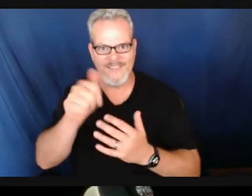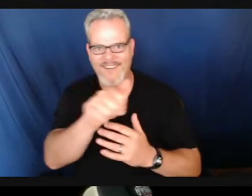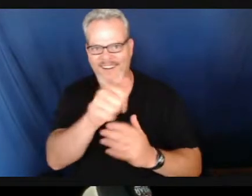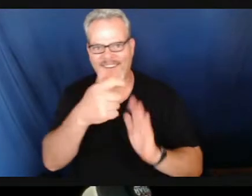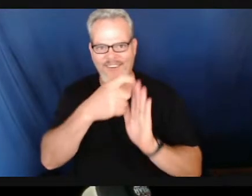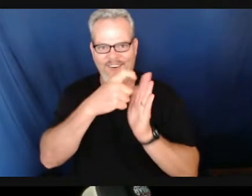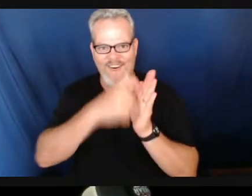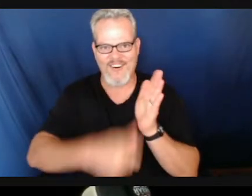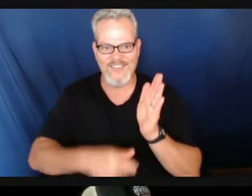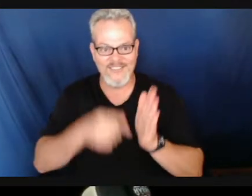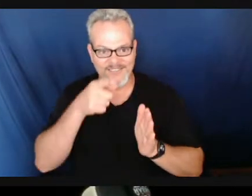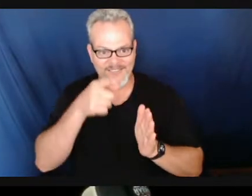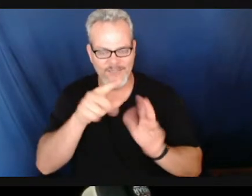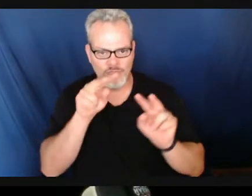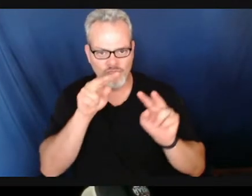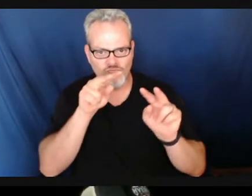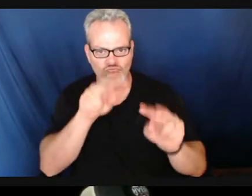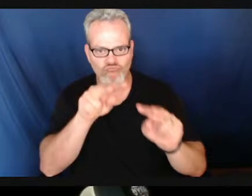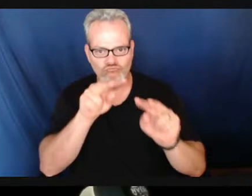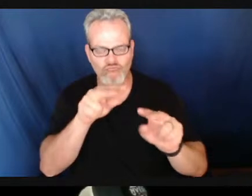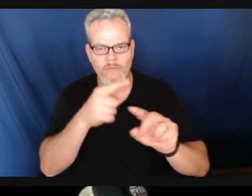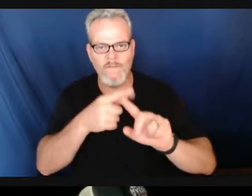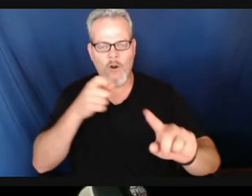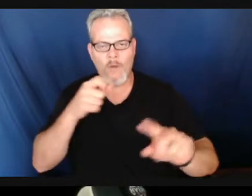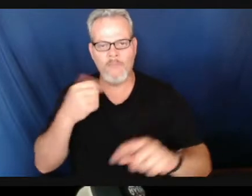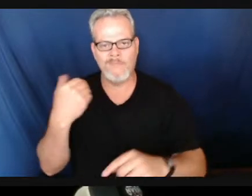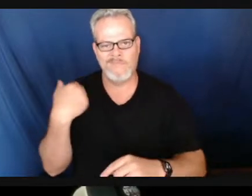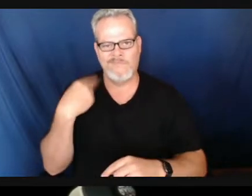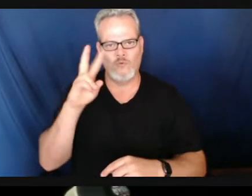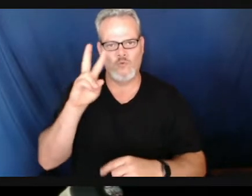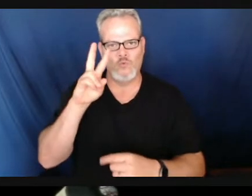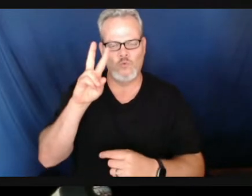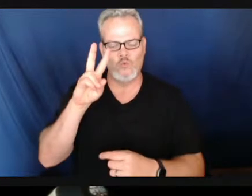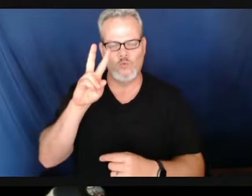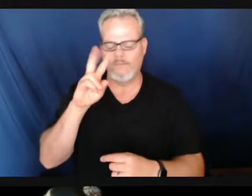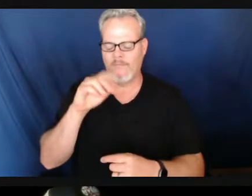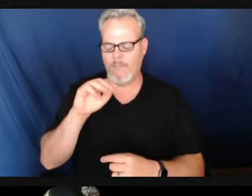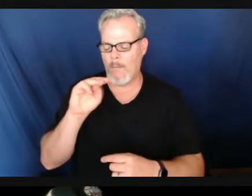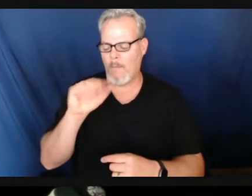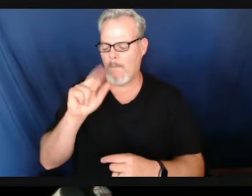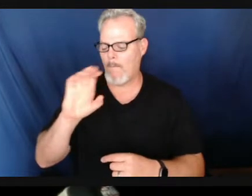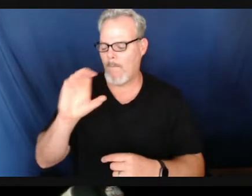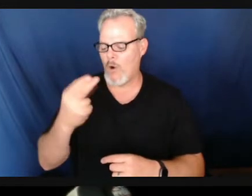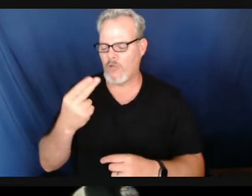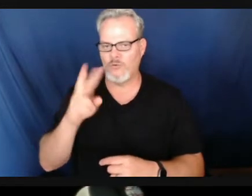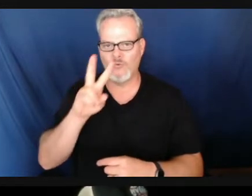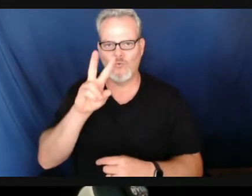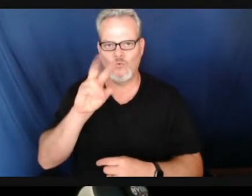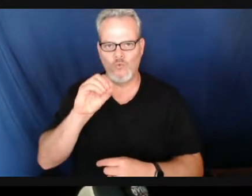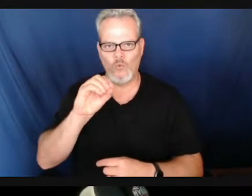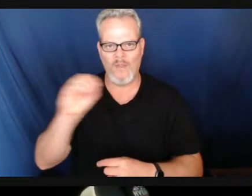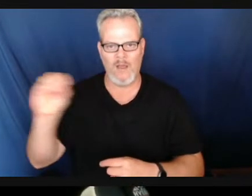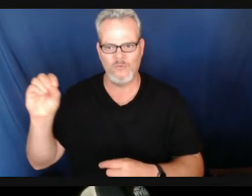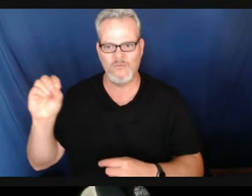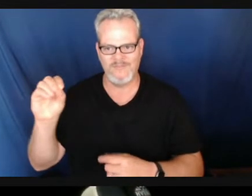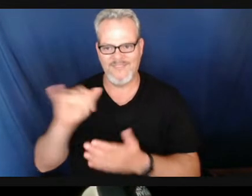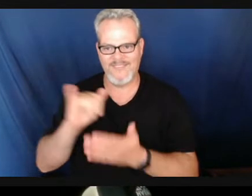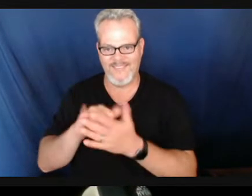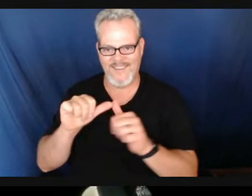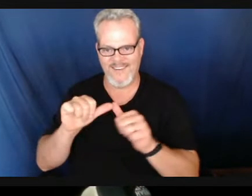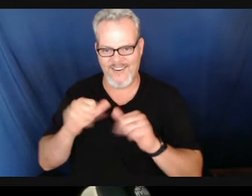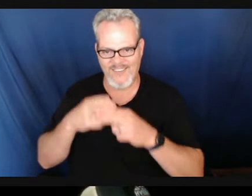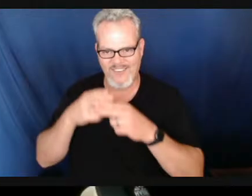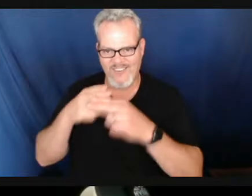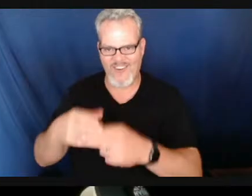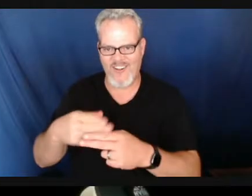this volcano watch from March of 2000, which refer to those flames from the vents as hydrogen